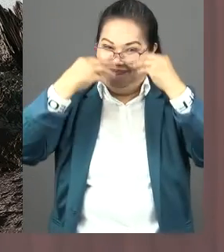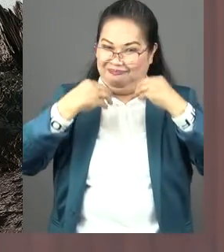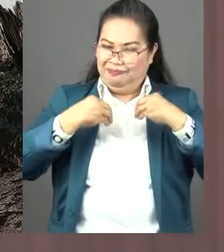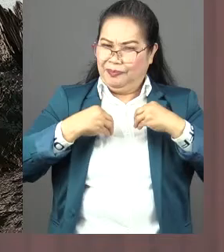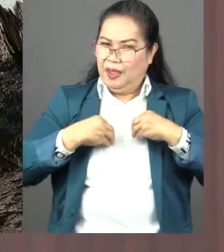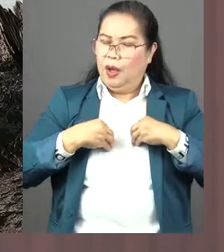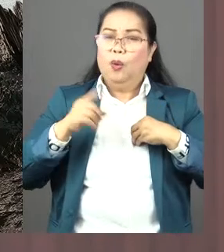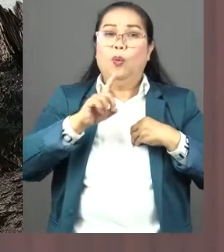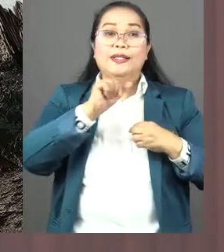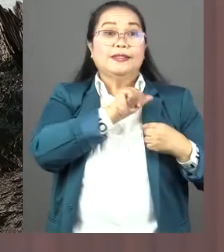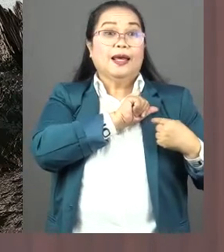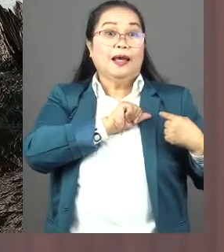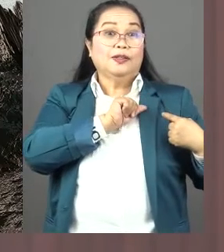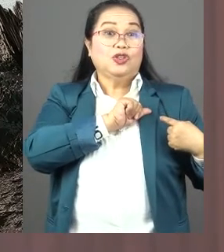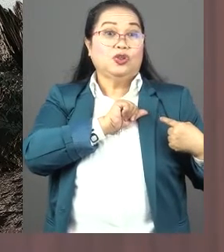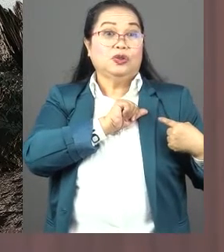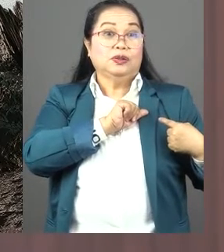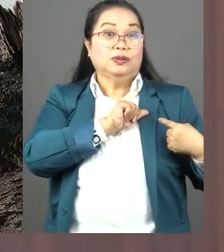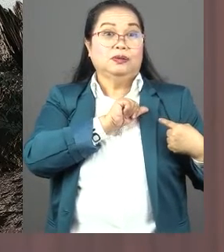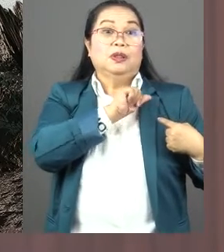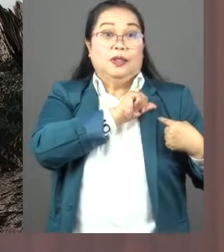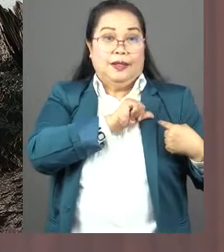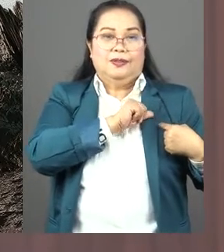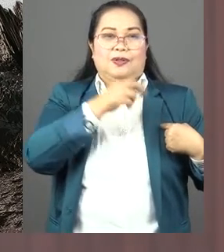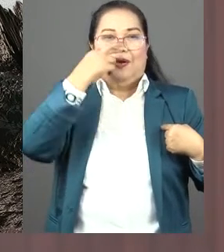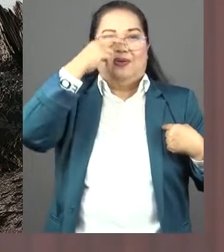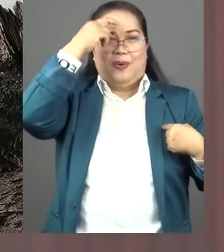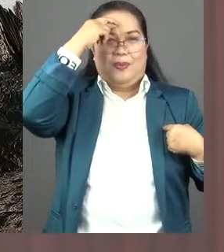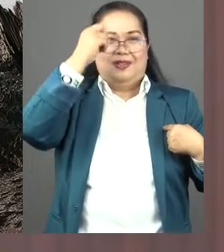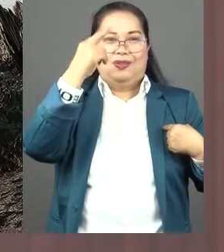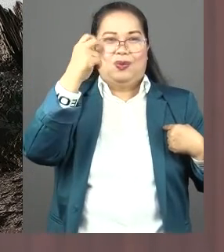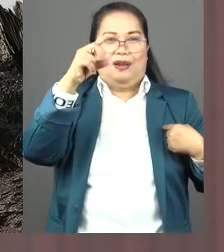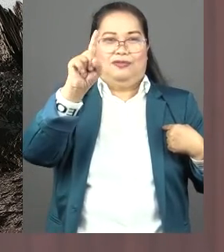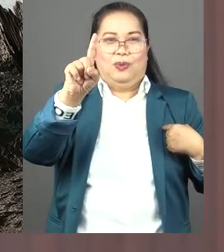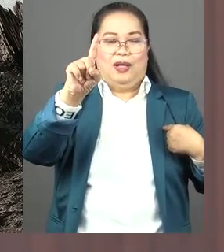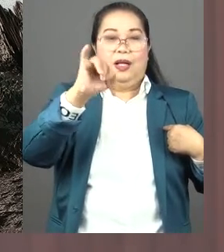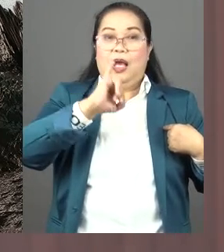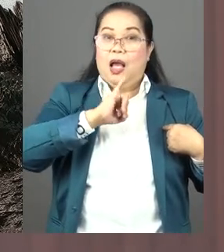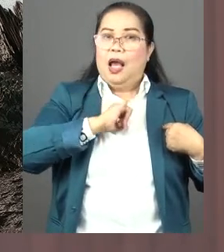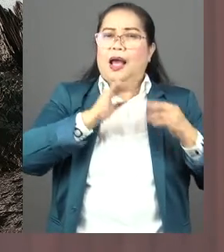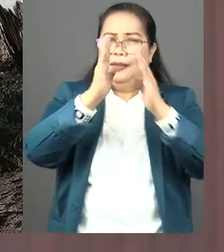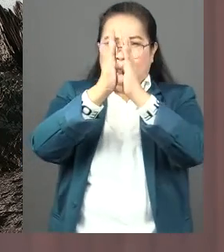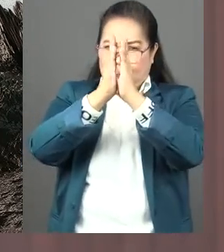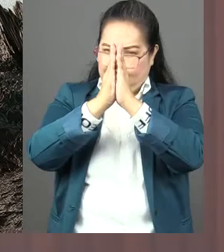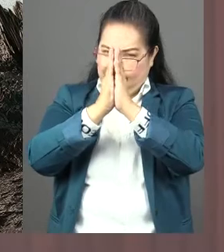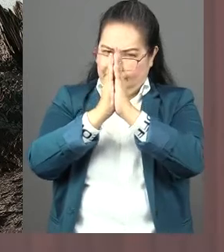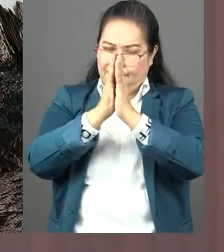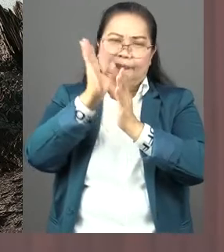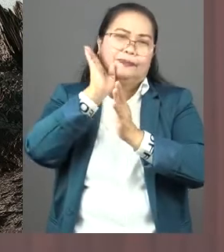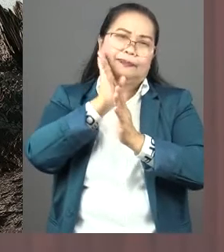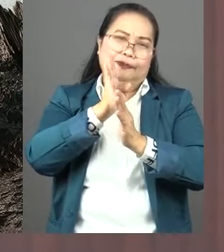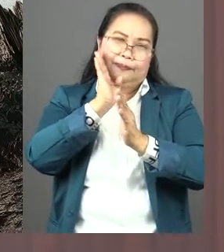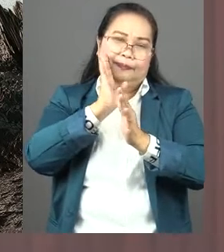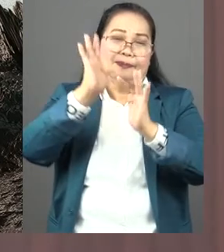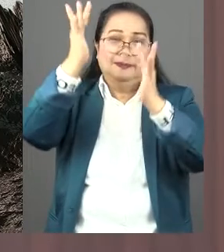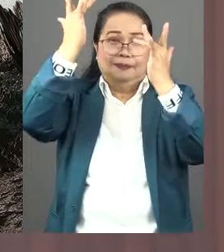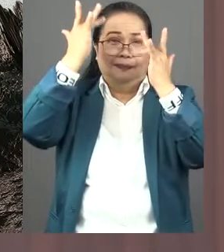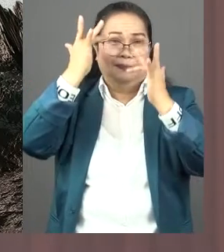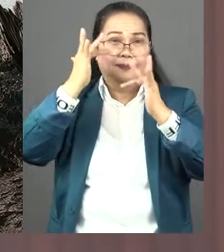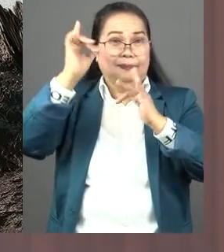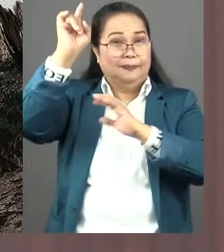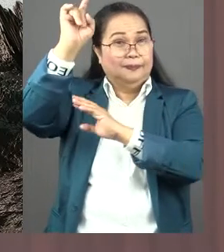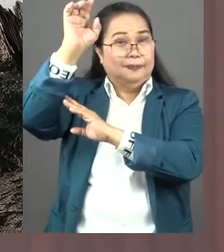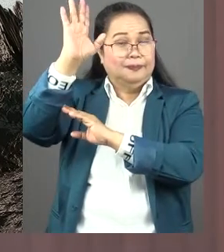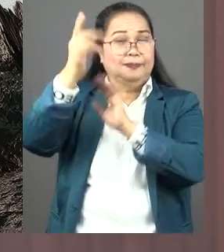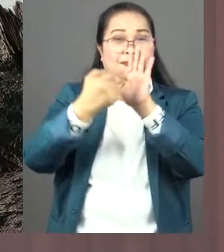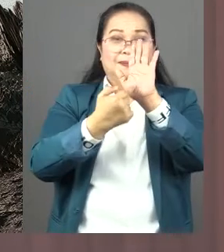the attitude? The attitude is found in Romans 12:1. I appeal to you, therefore, brethren, by the mercies of God,